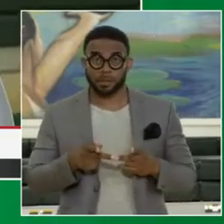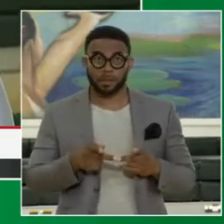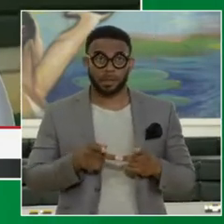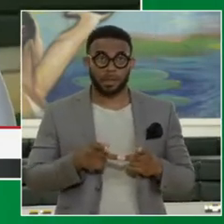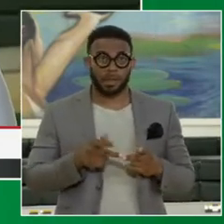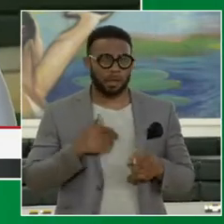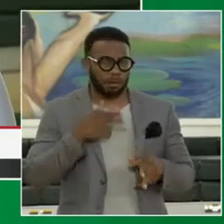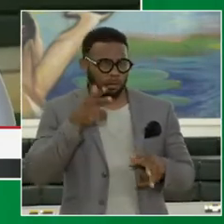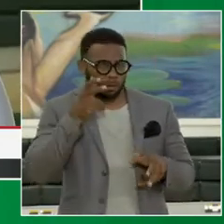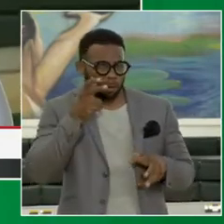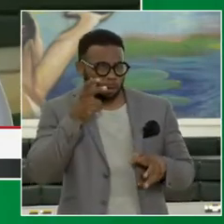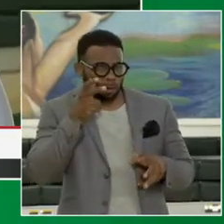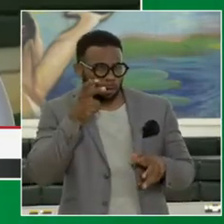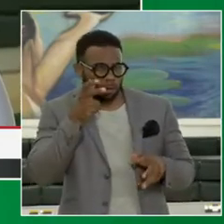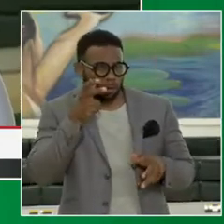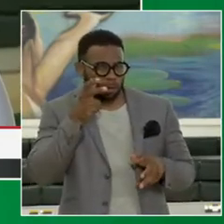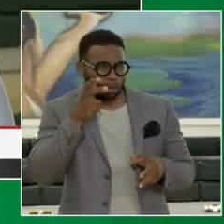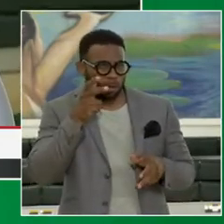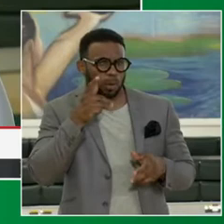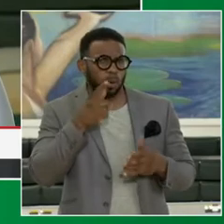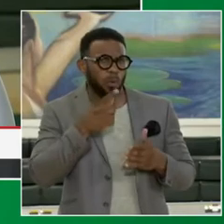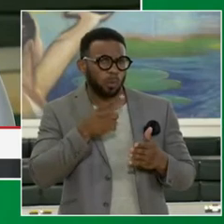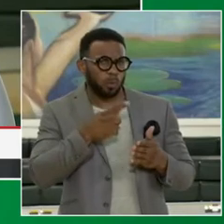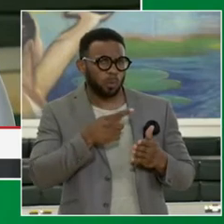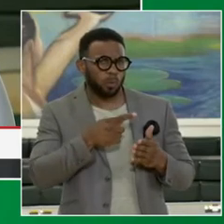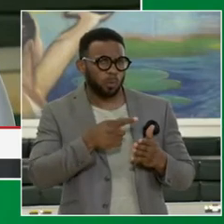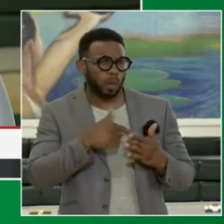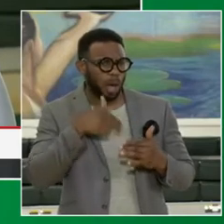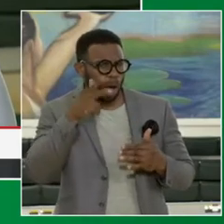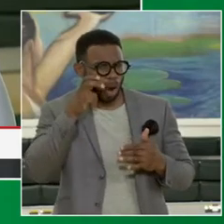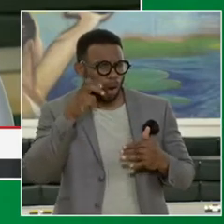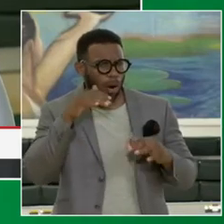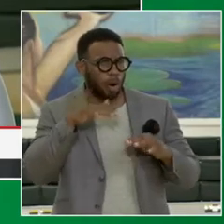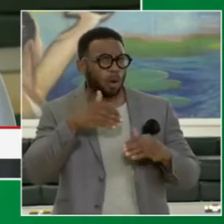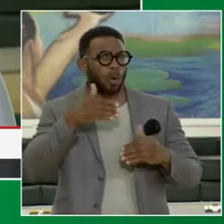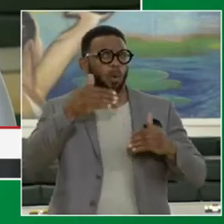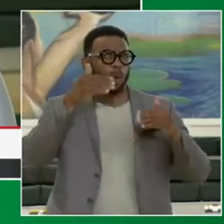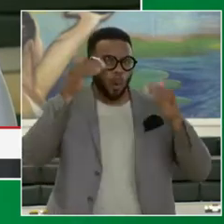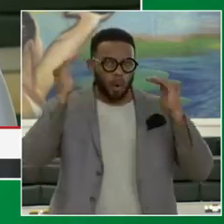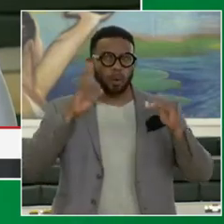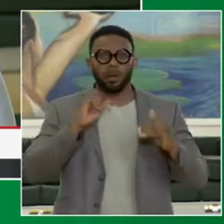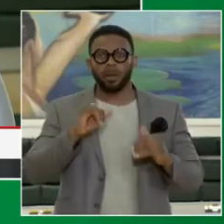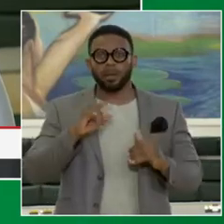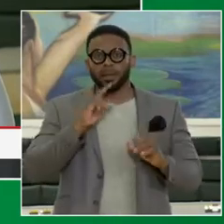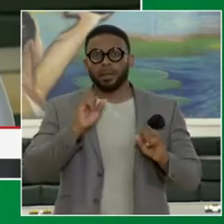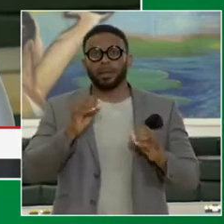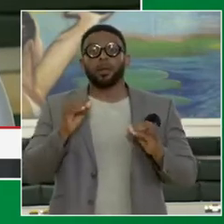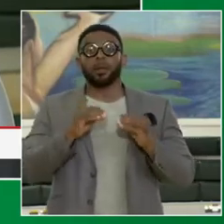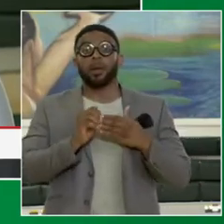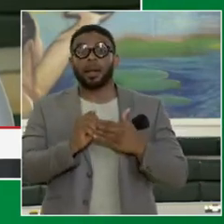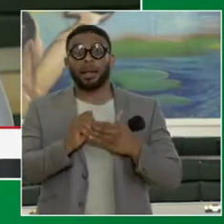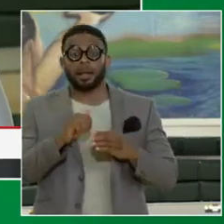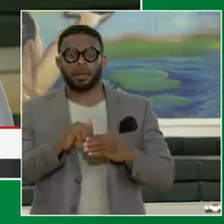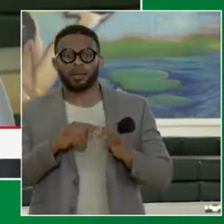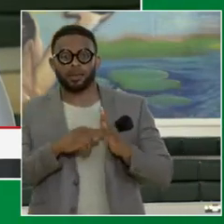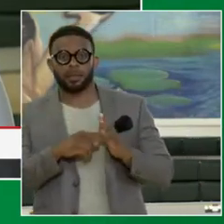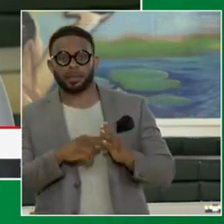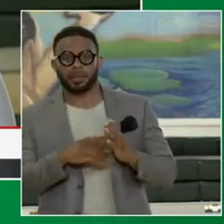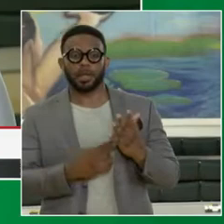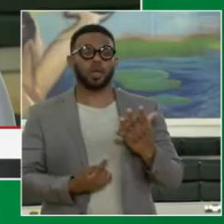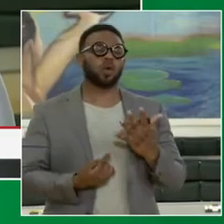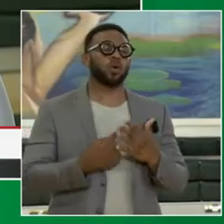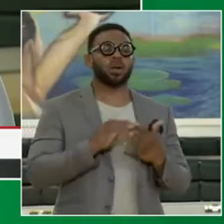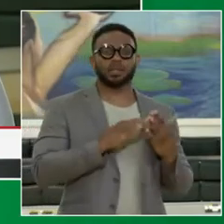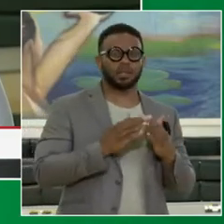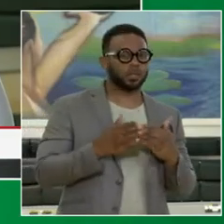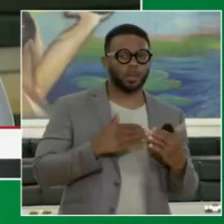in listening phase. And what I heard overwhelmingly was we needed some more violence interrupters. That was across the